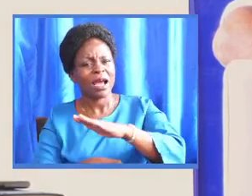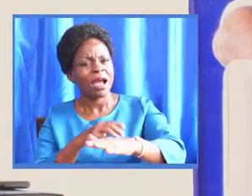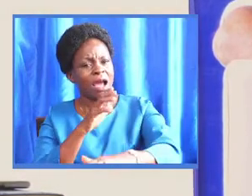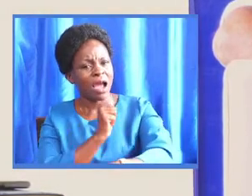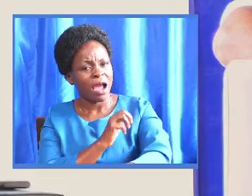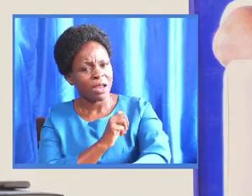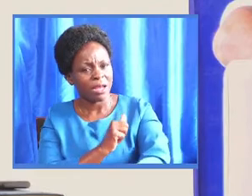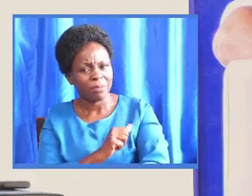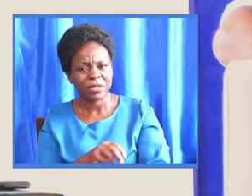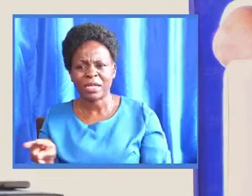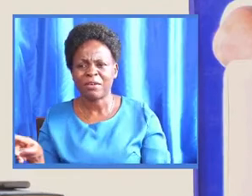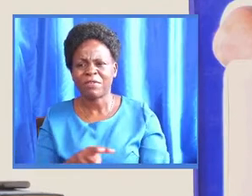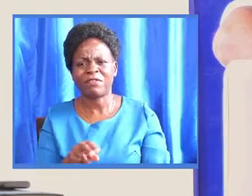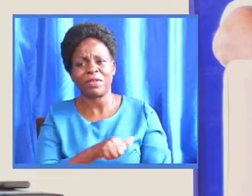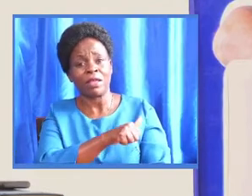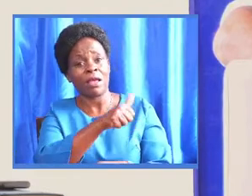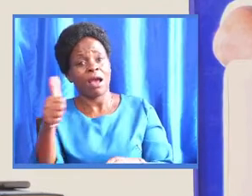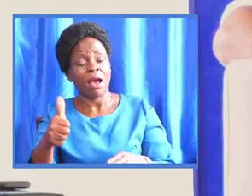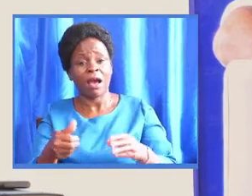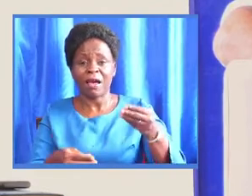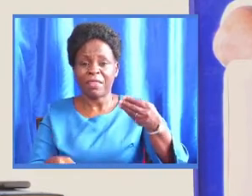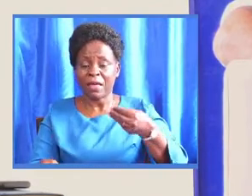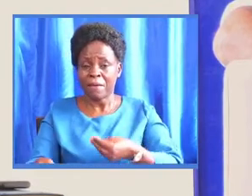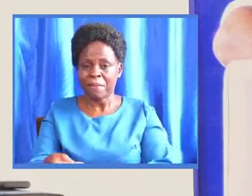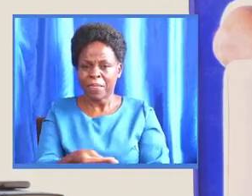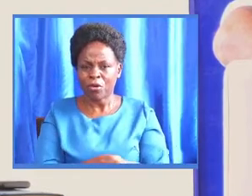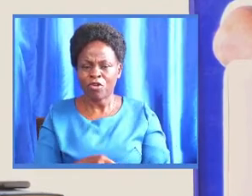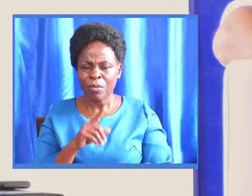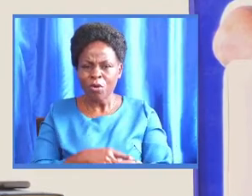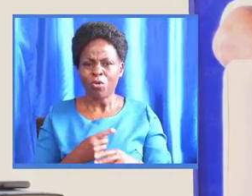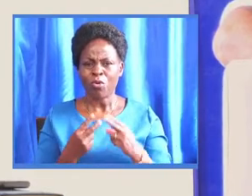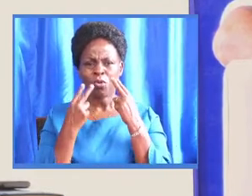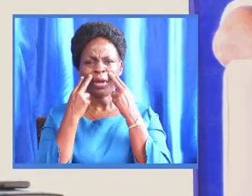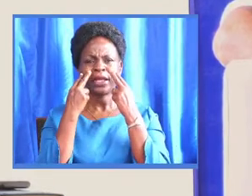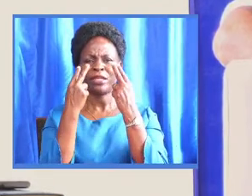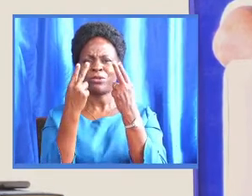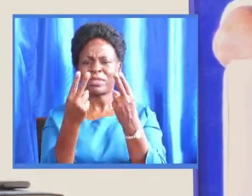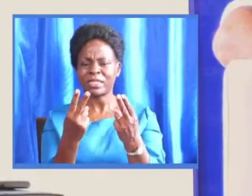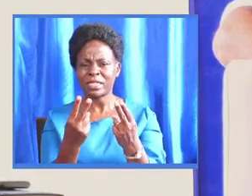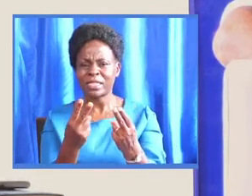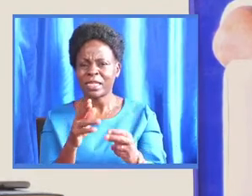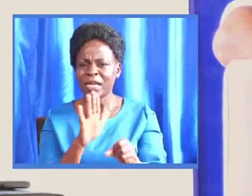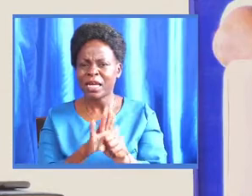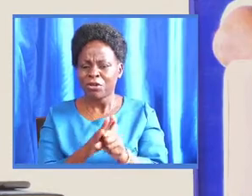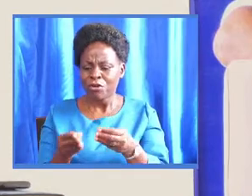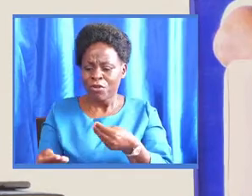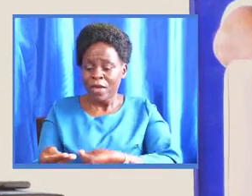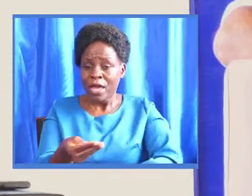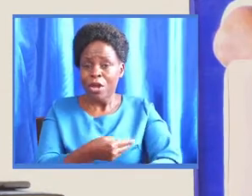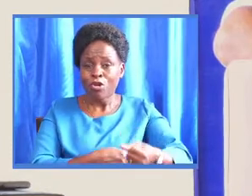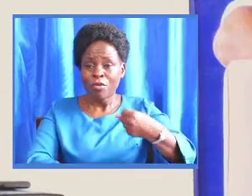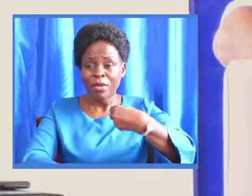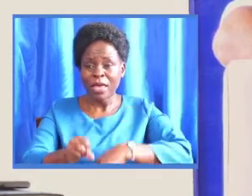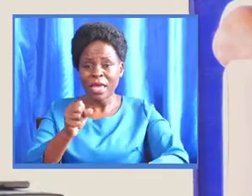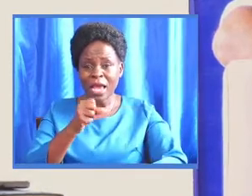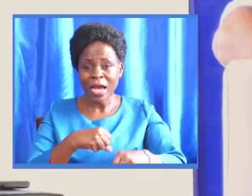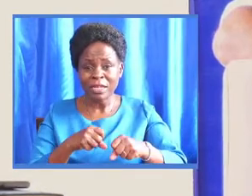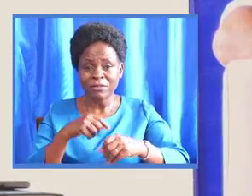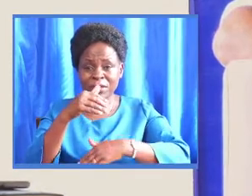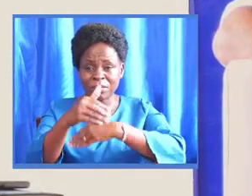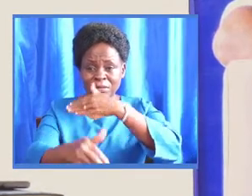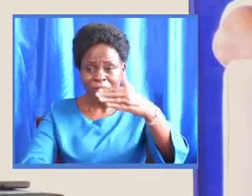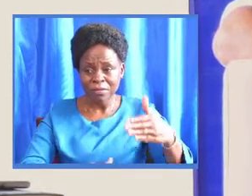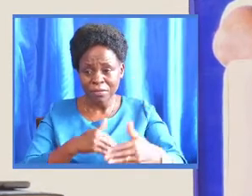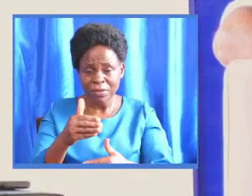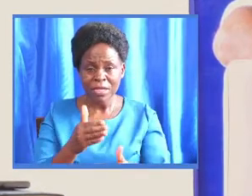just like the rest of the economy is. When we see a lot of economic activities going on, then